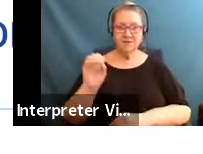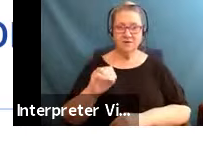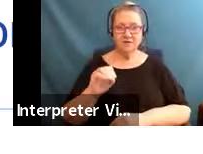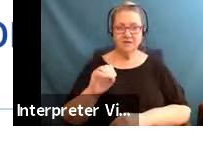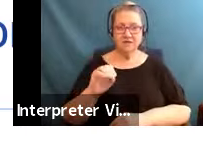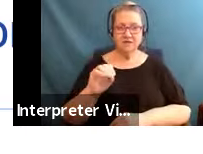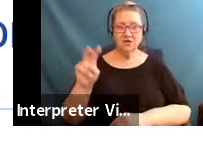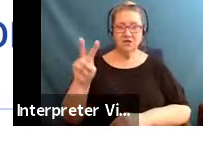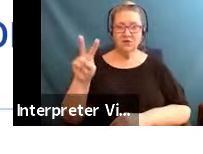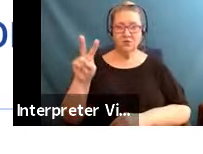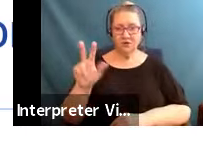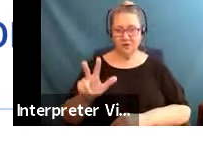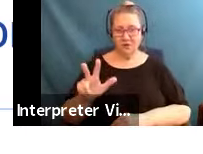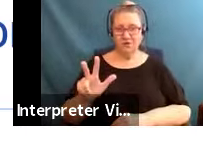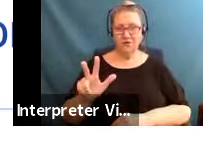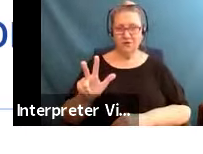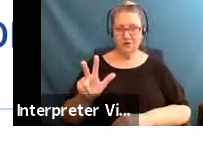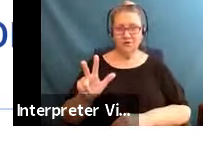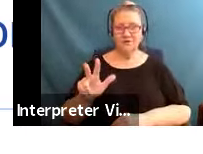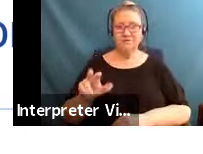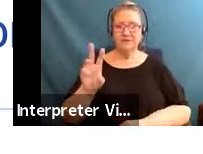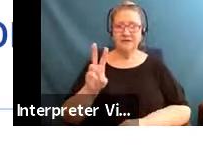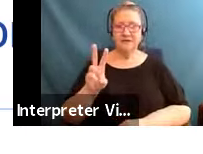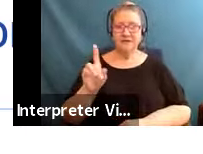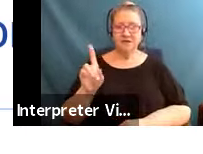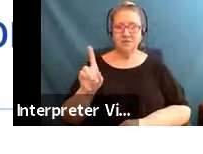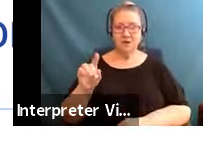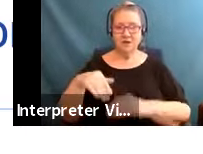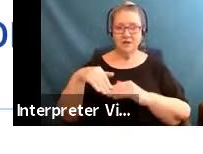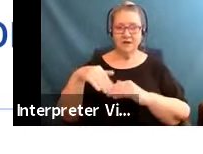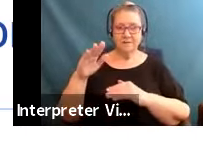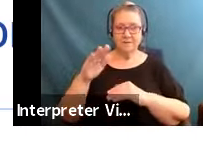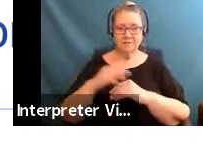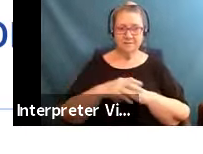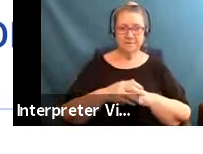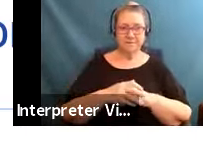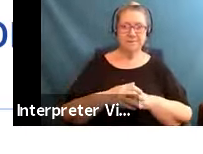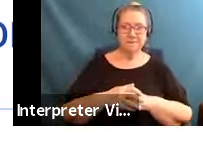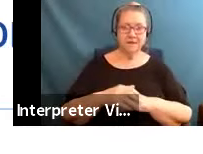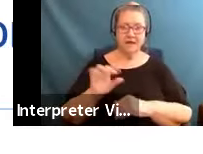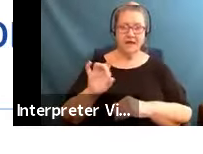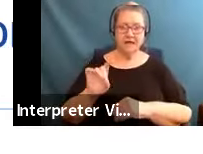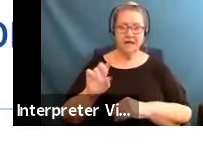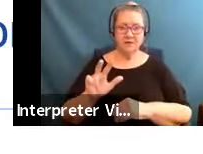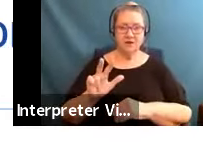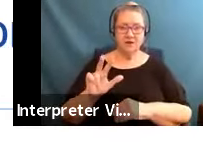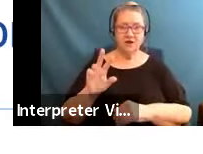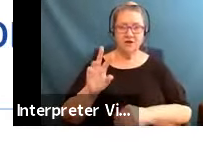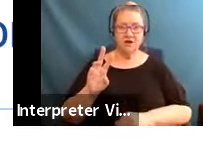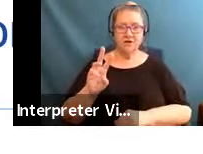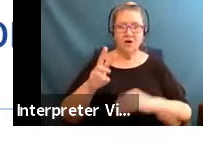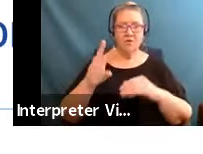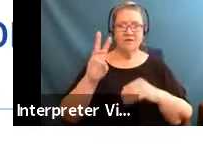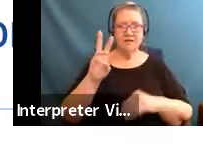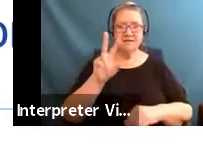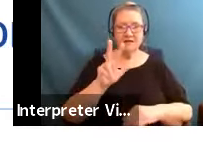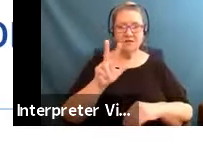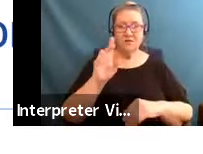people 61 years of age and older. And then 83% of all deaths are age 61 and older. Next slide.